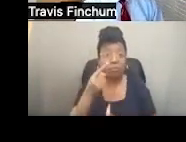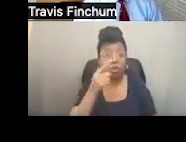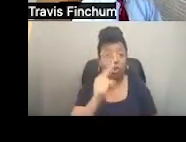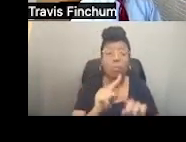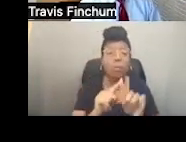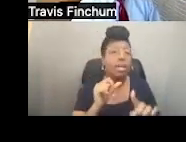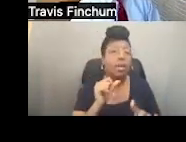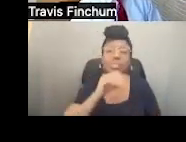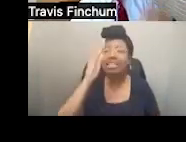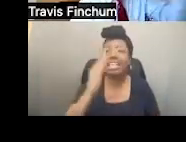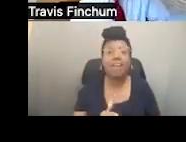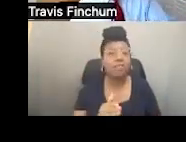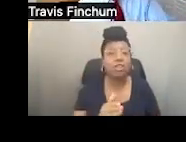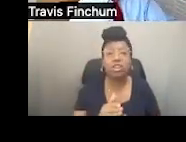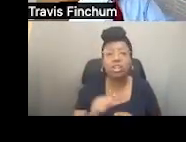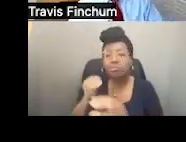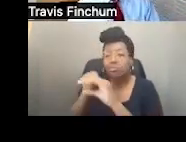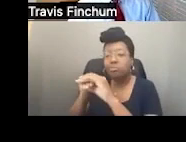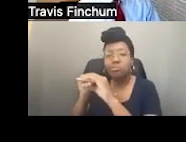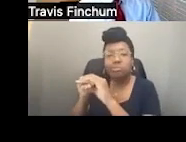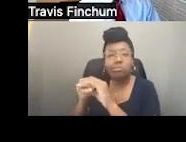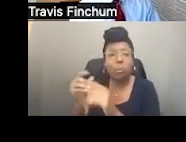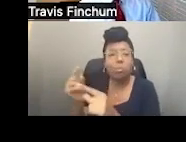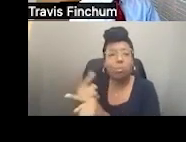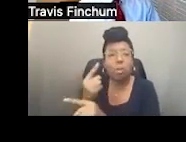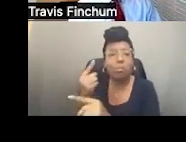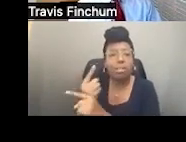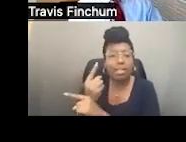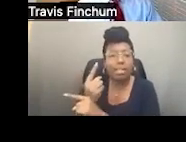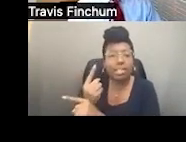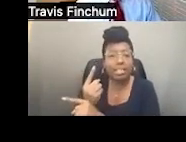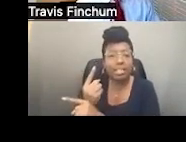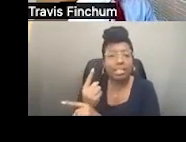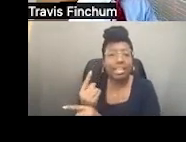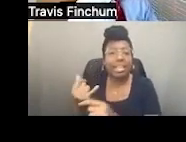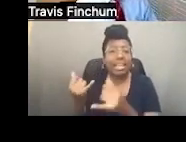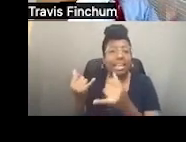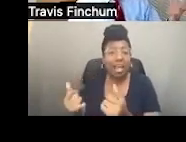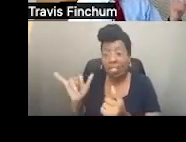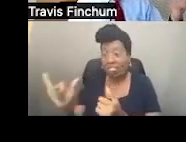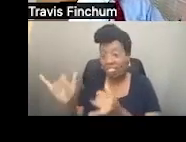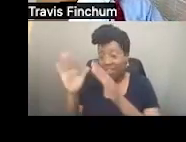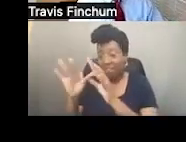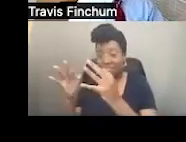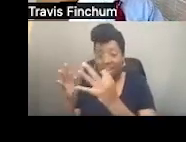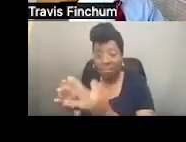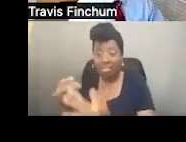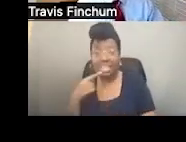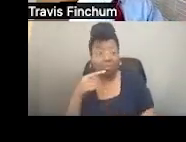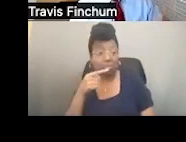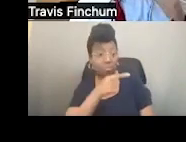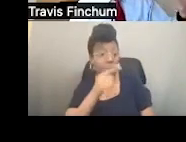the trust, in which case it becomes the beneficiary's money because they were named directly on the life